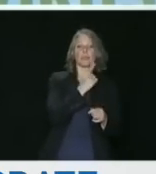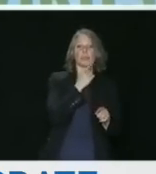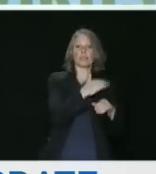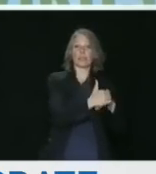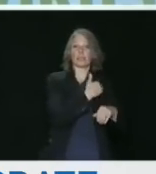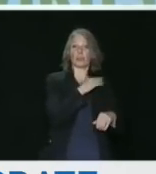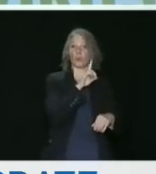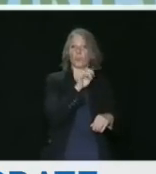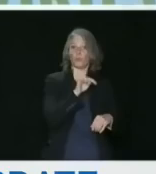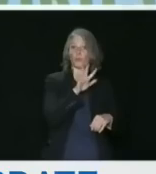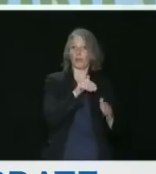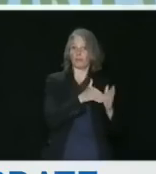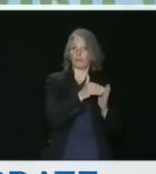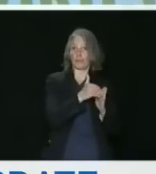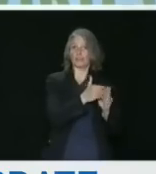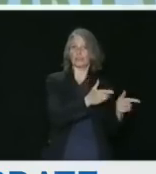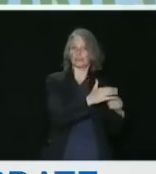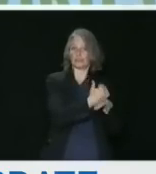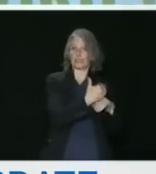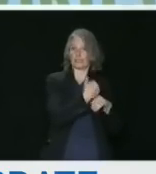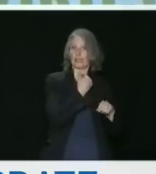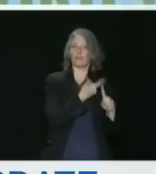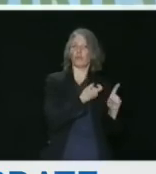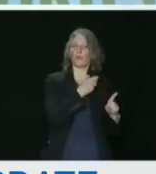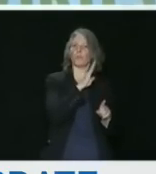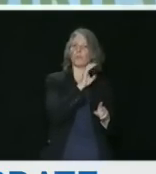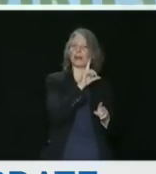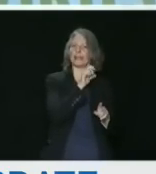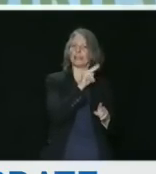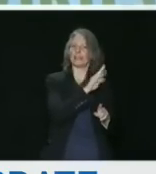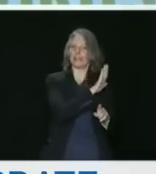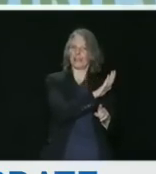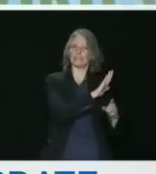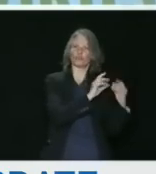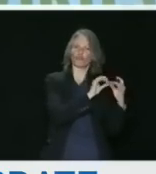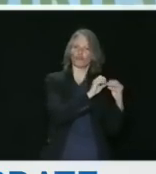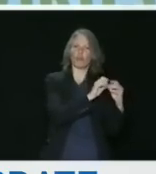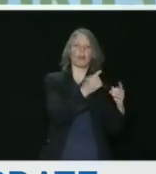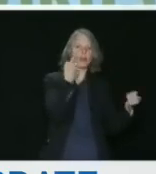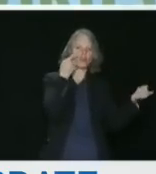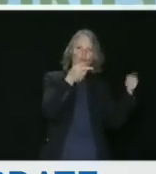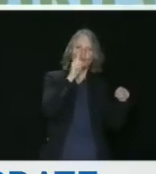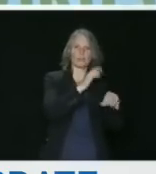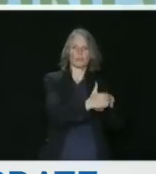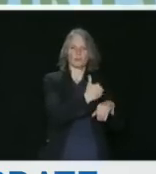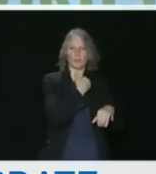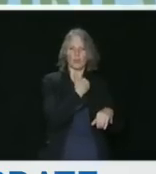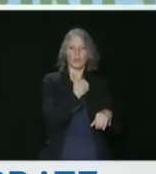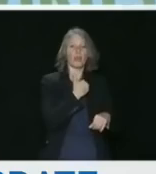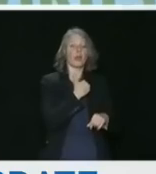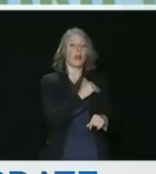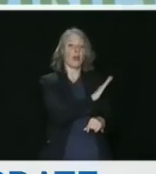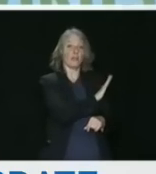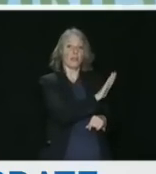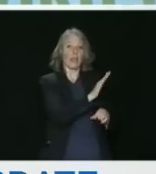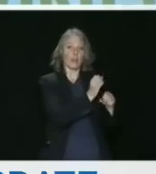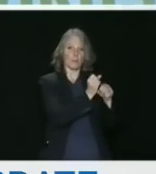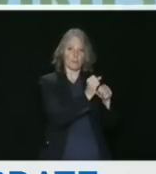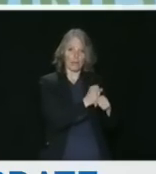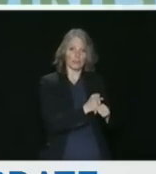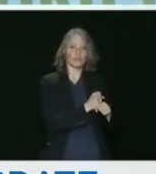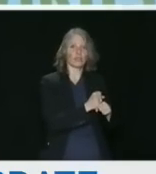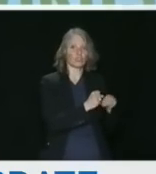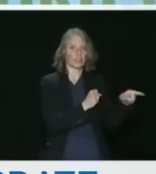made at the Baltimore plant, which the Biden administration has halted production there. Serious manufacturing flaws, some pretty gross conditions in which